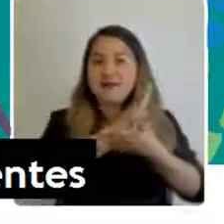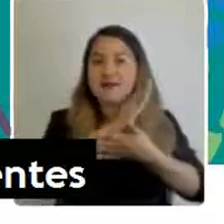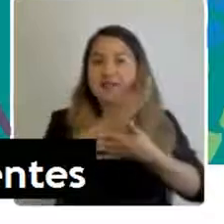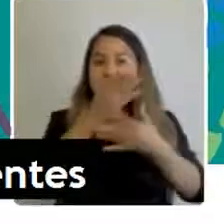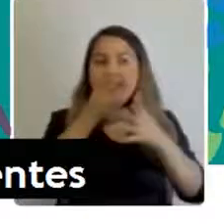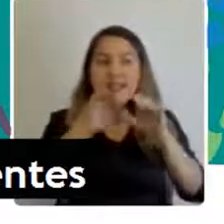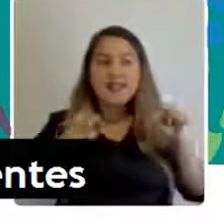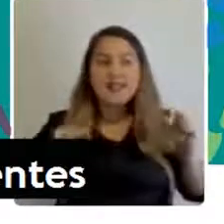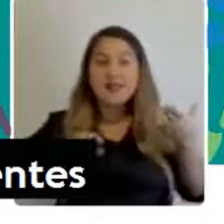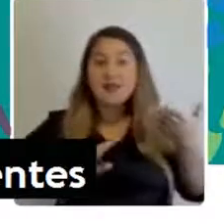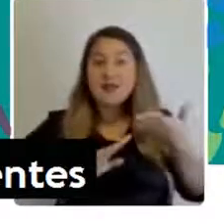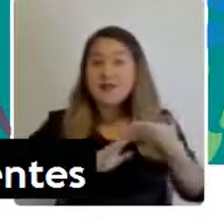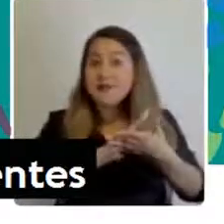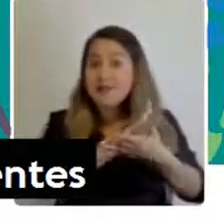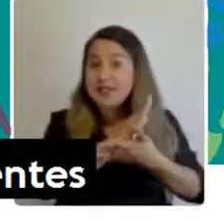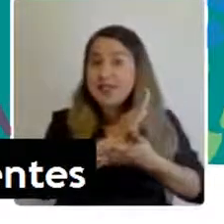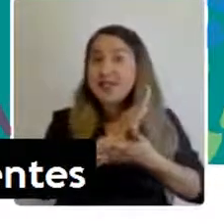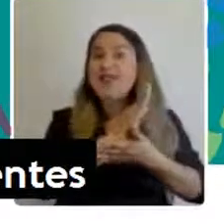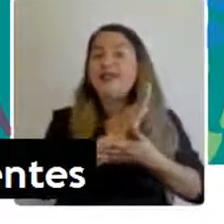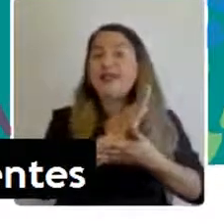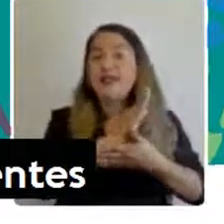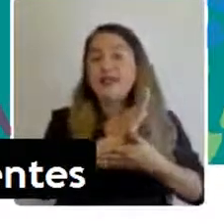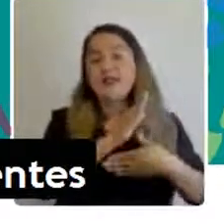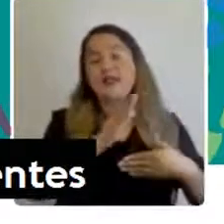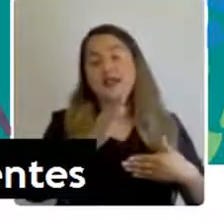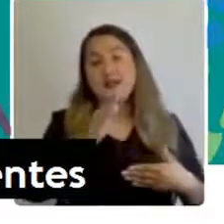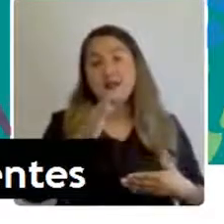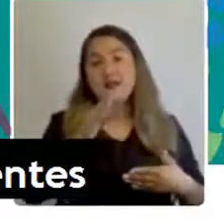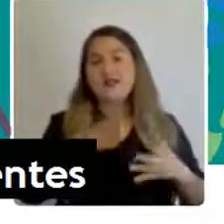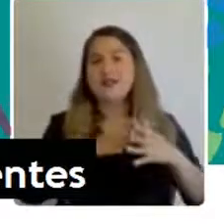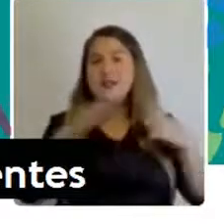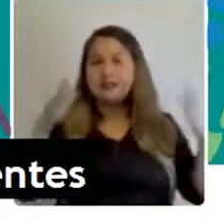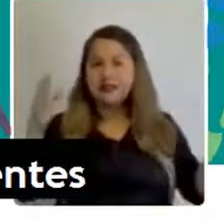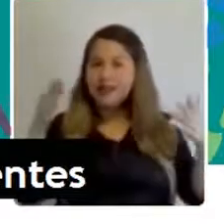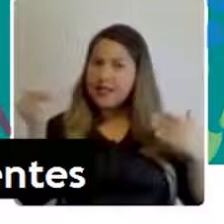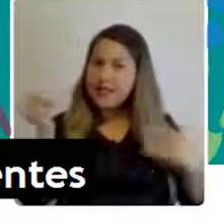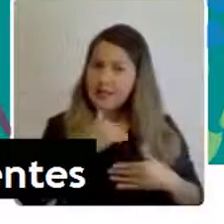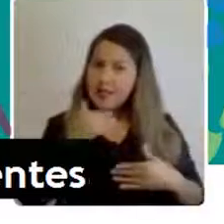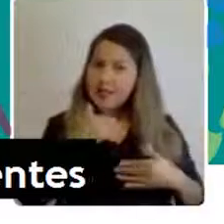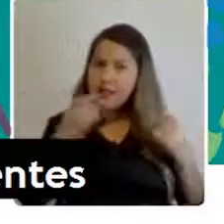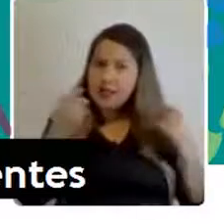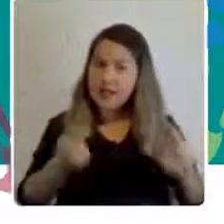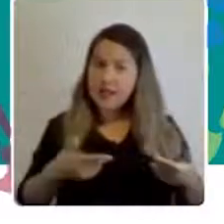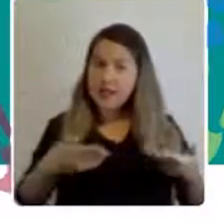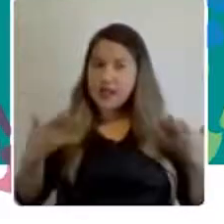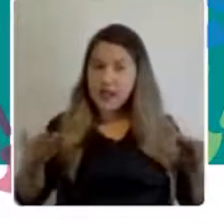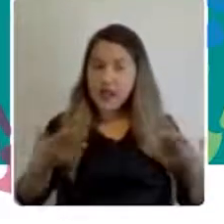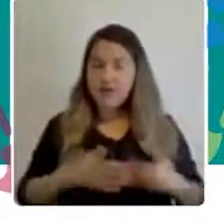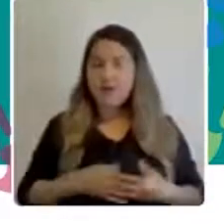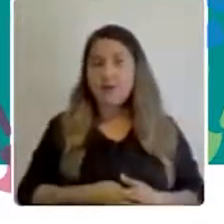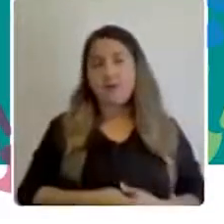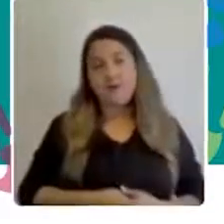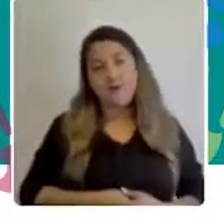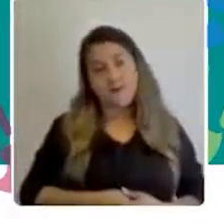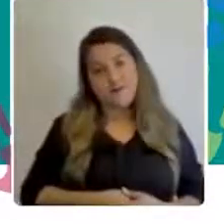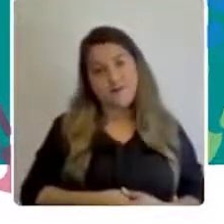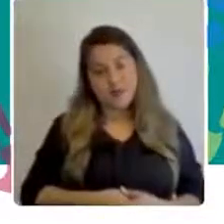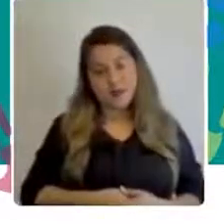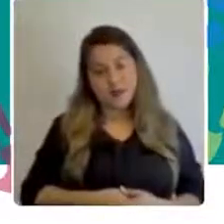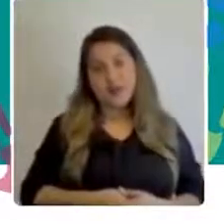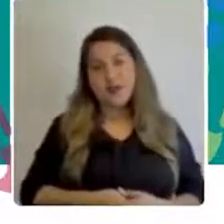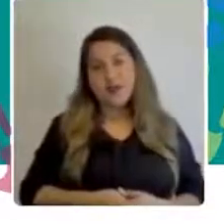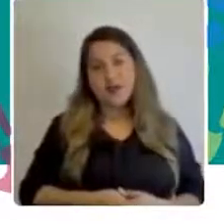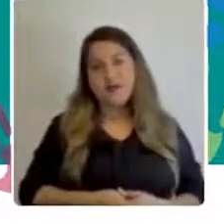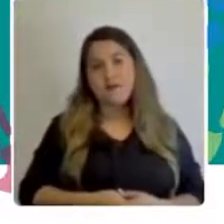there is a feeling that it's safe to engage in the patients or engage